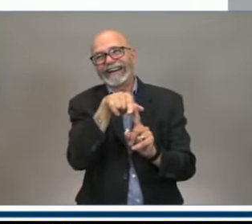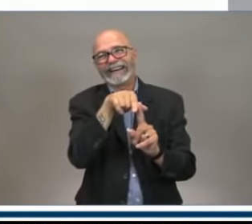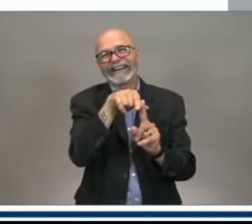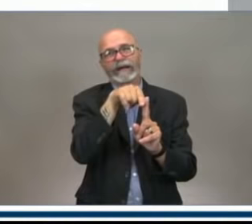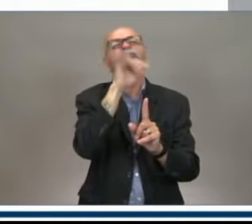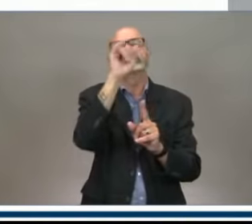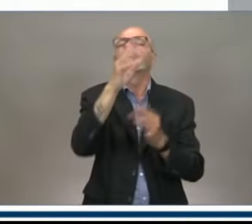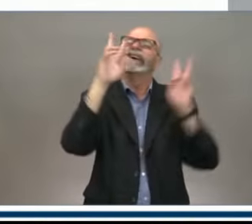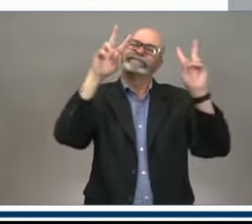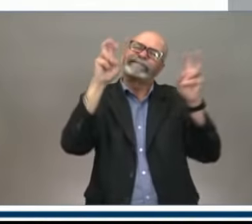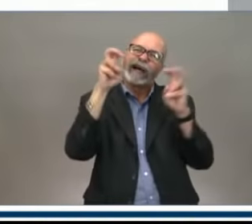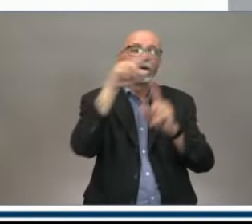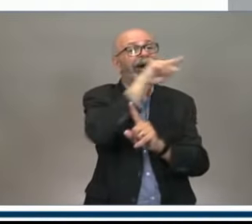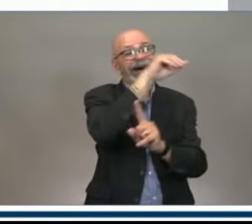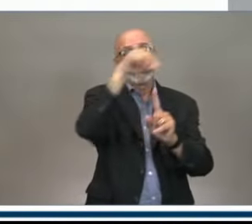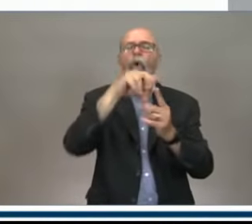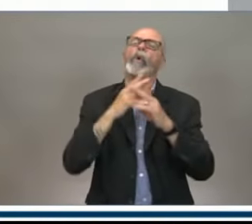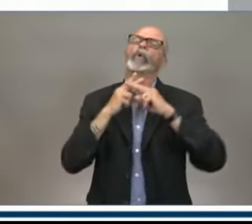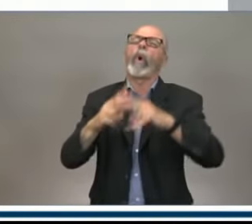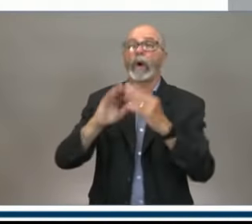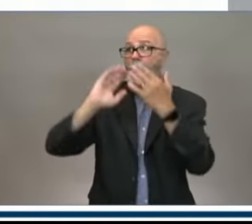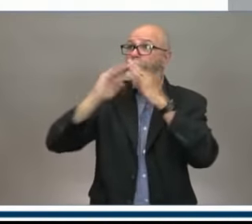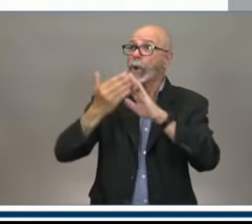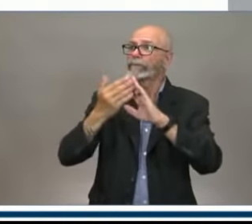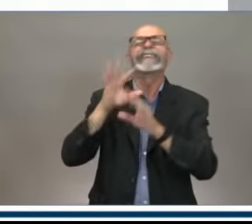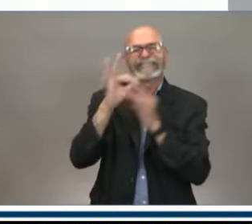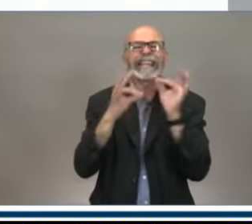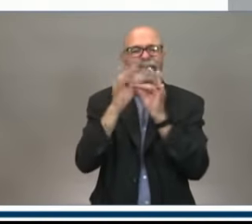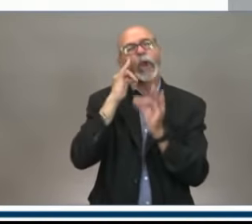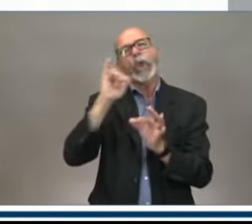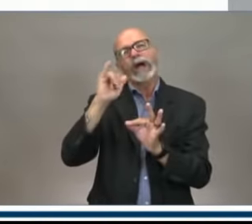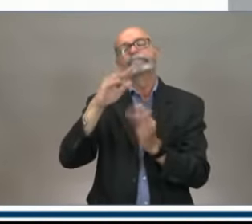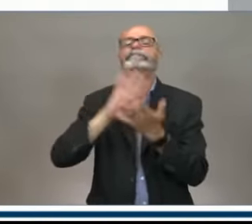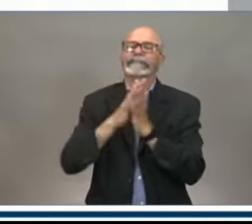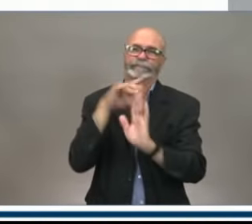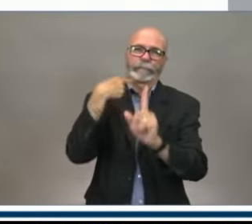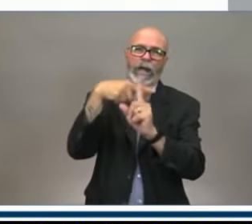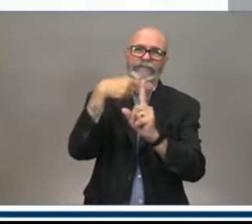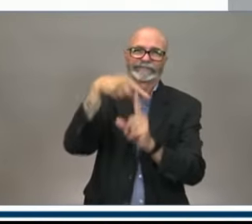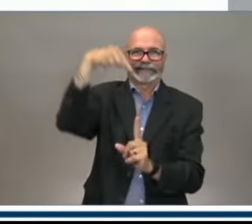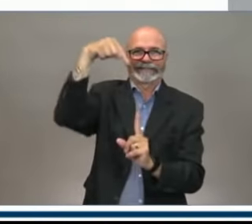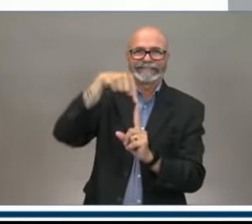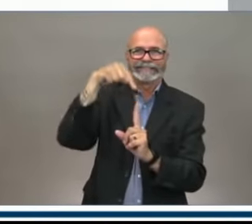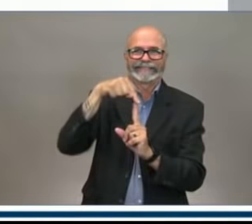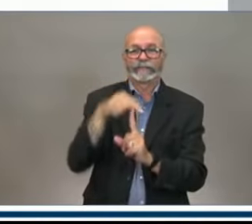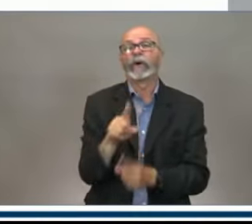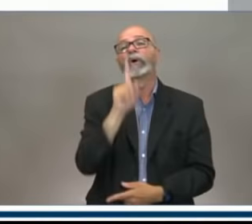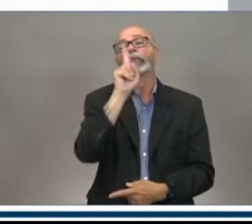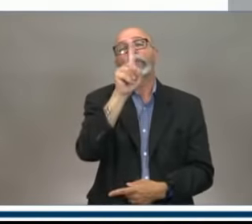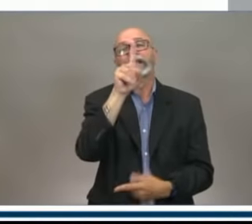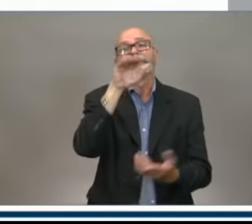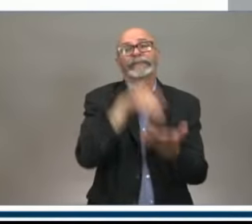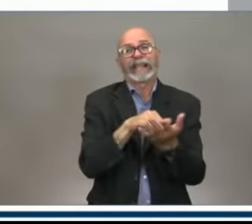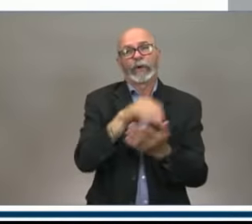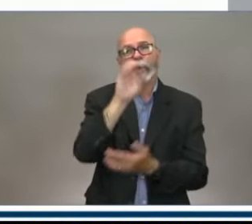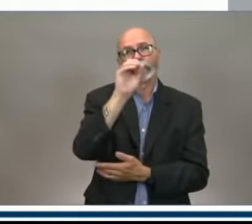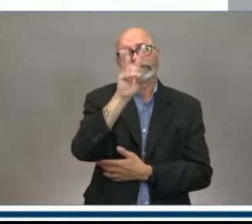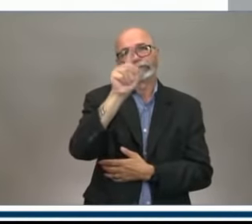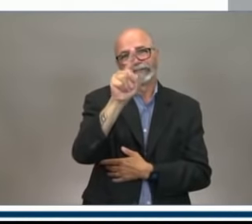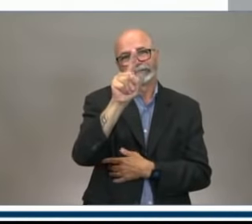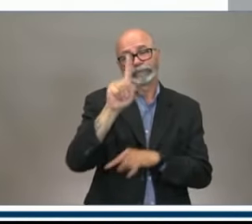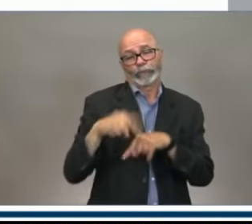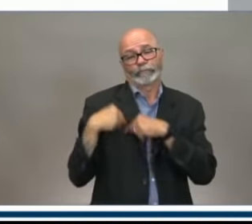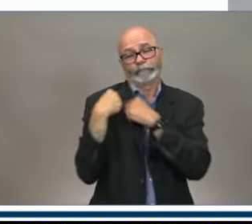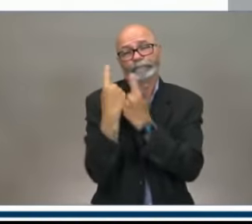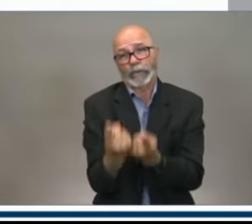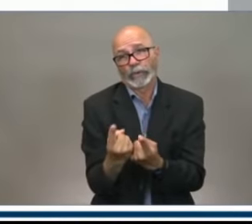So that brings the total number of confirmed cases to 1,061. The recovered category has been